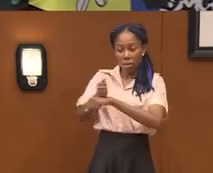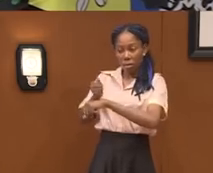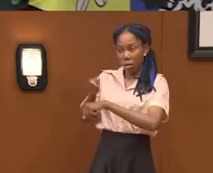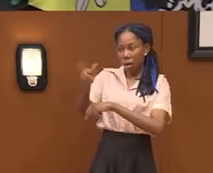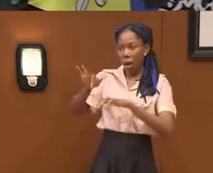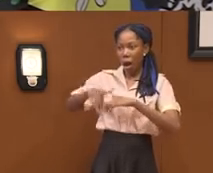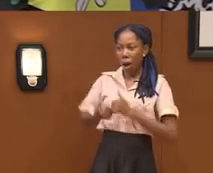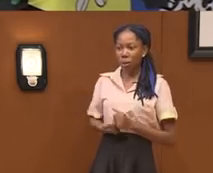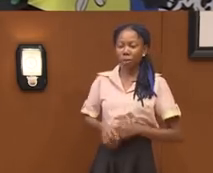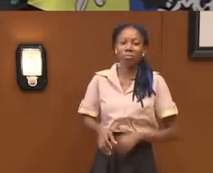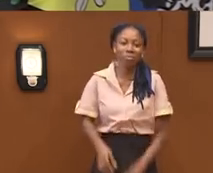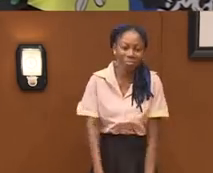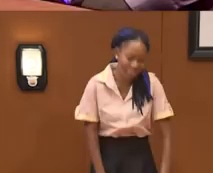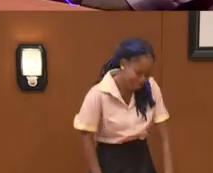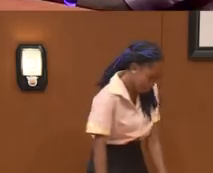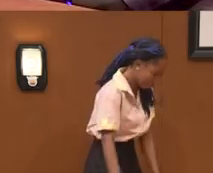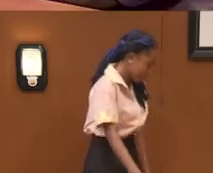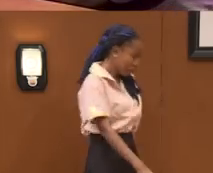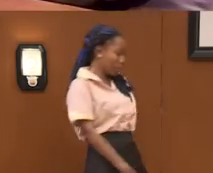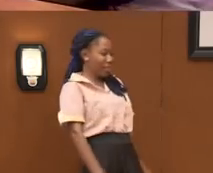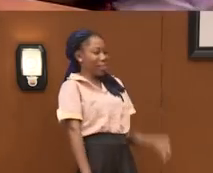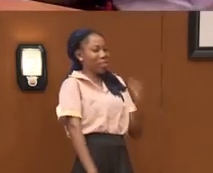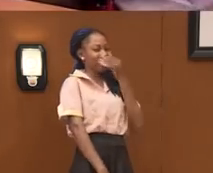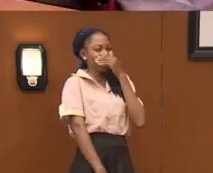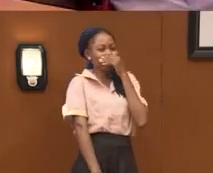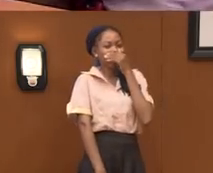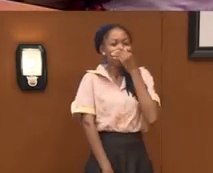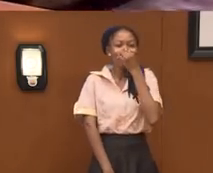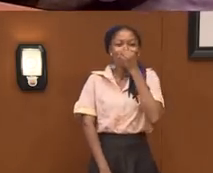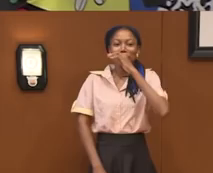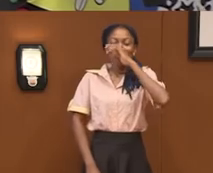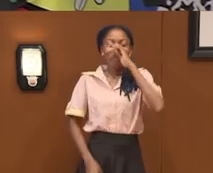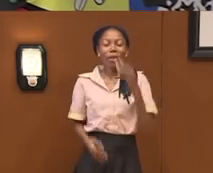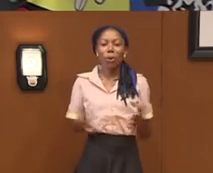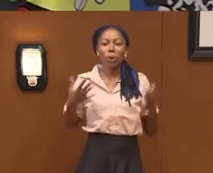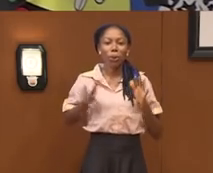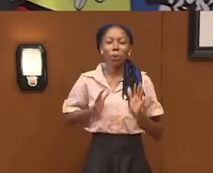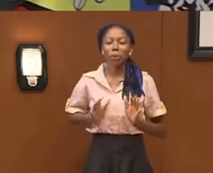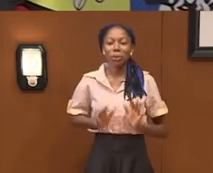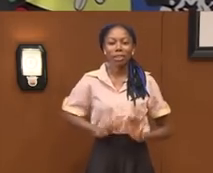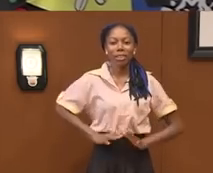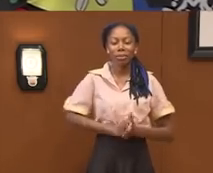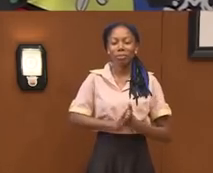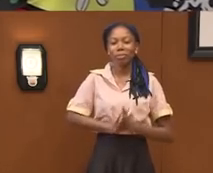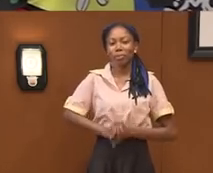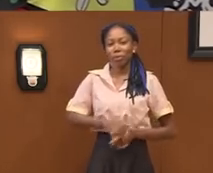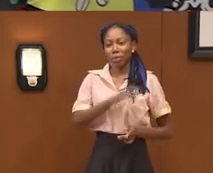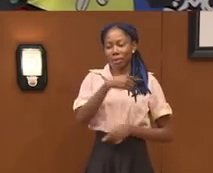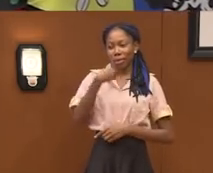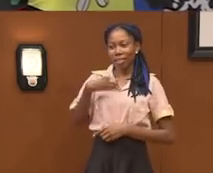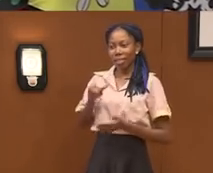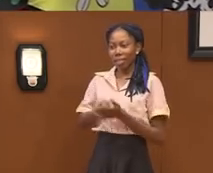will you feel? That is the truth. You don't understand. If anything at all, let me tell you, because it's very easy for you to